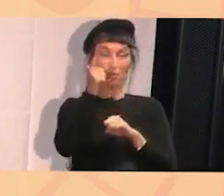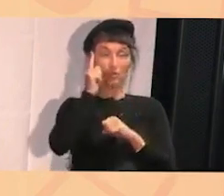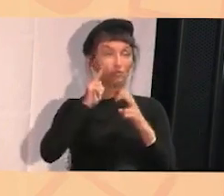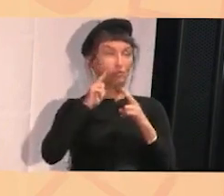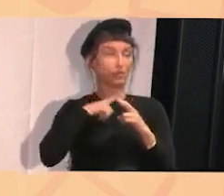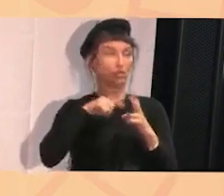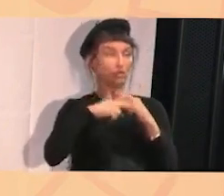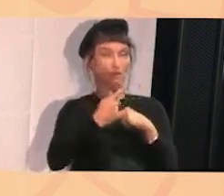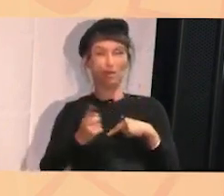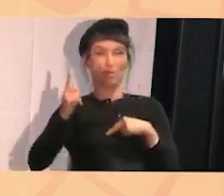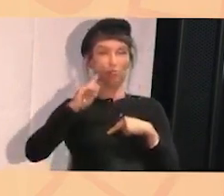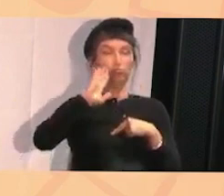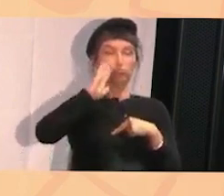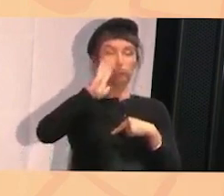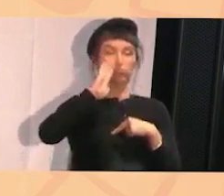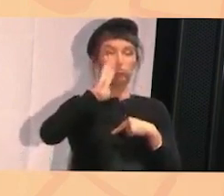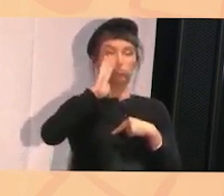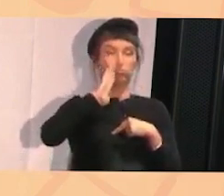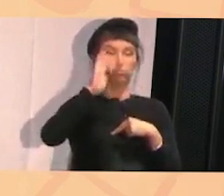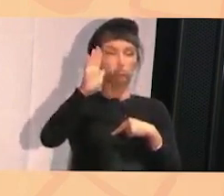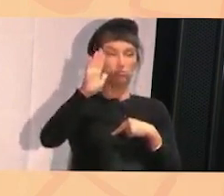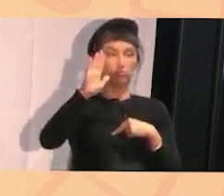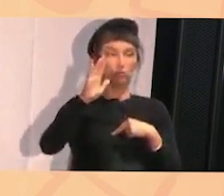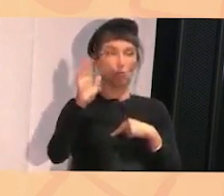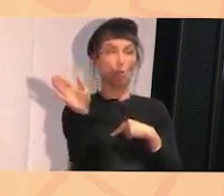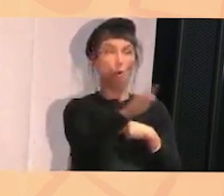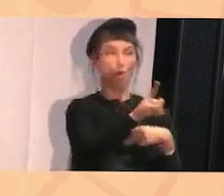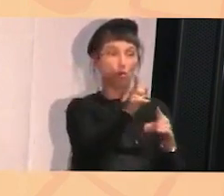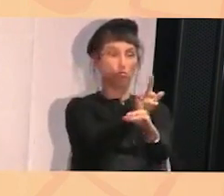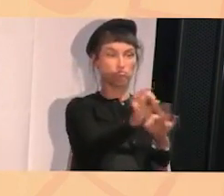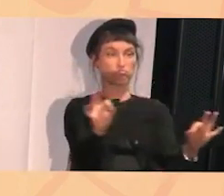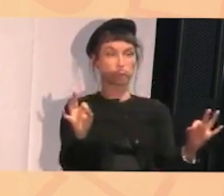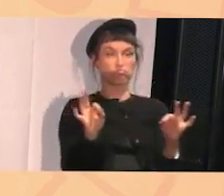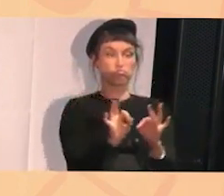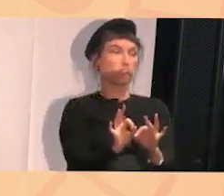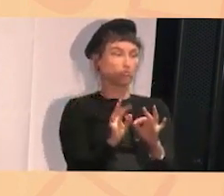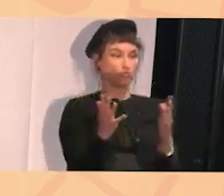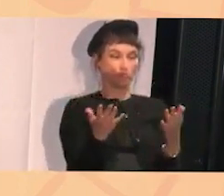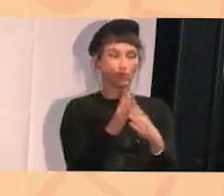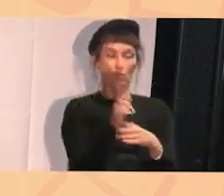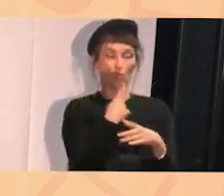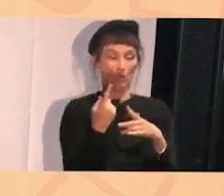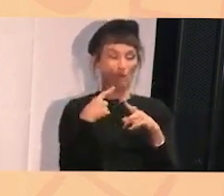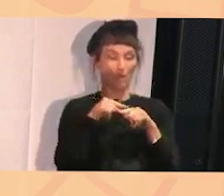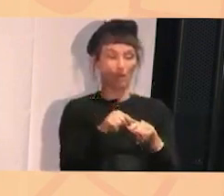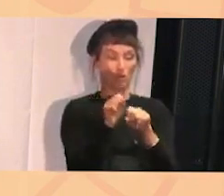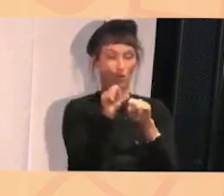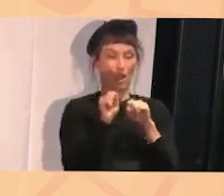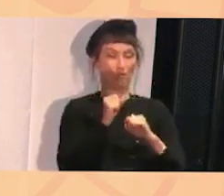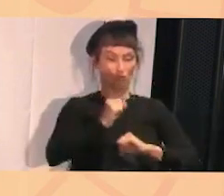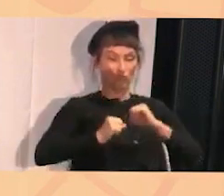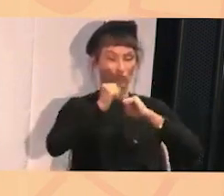speaking, nobody says a word unless they're asked to say something. So these are the structures that we're fully cultural